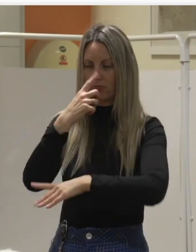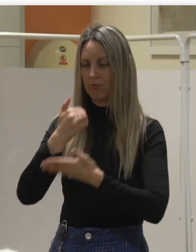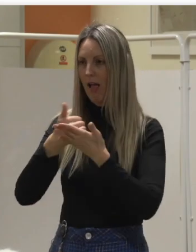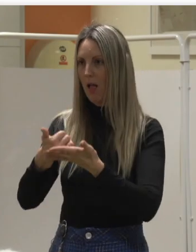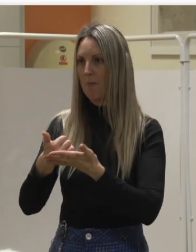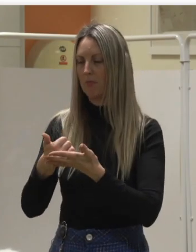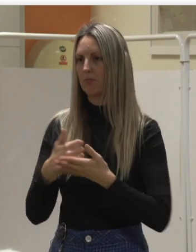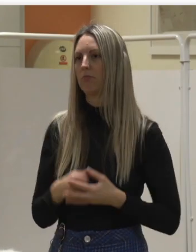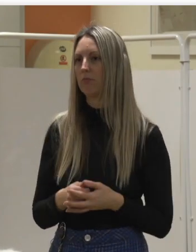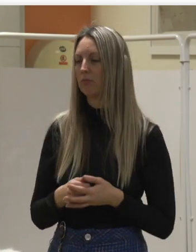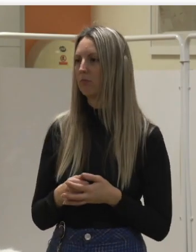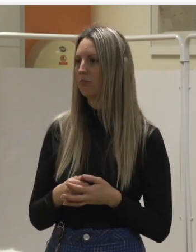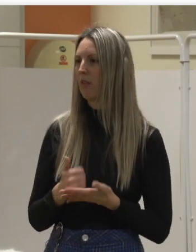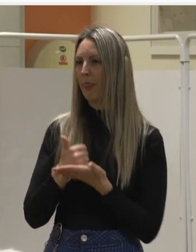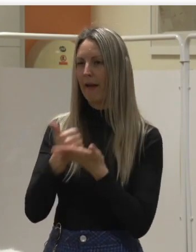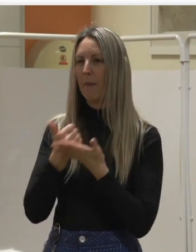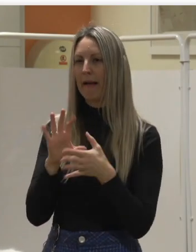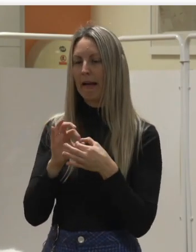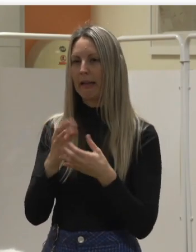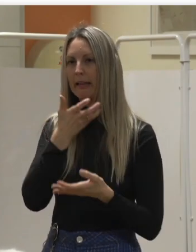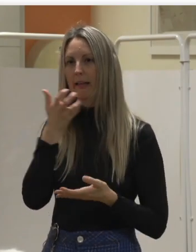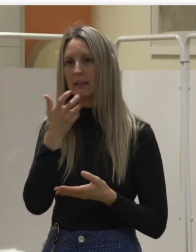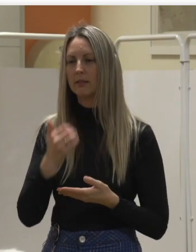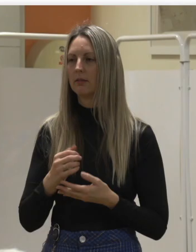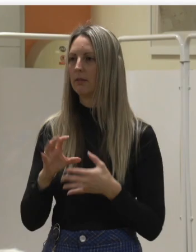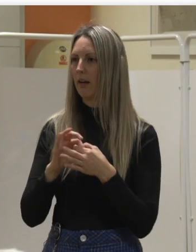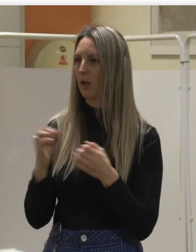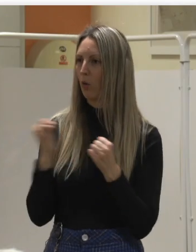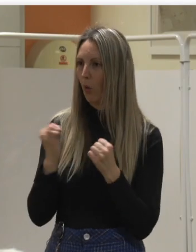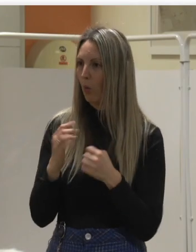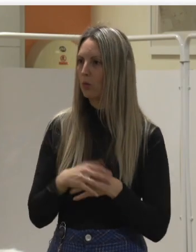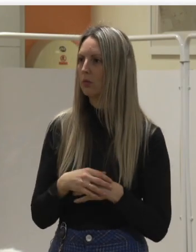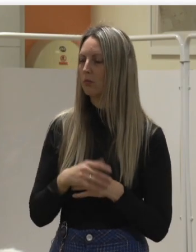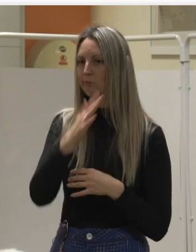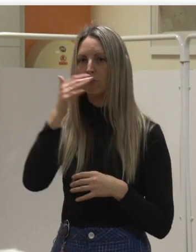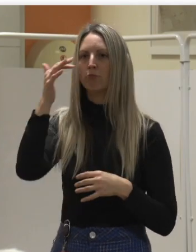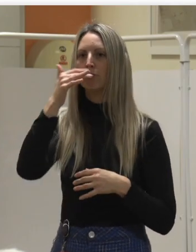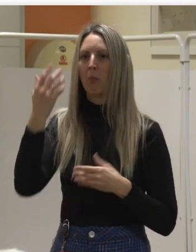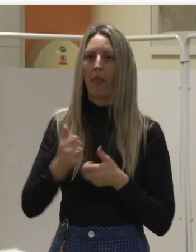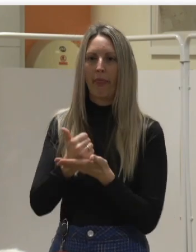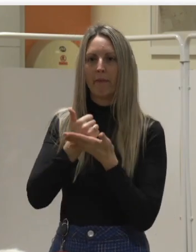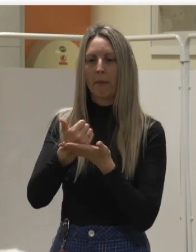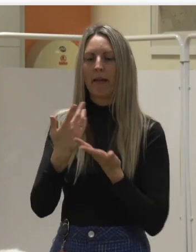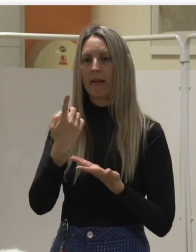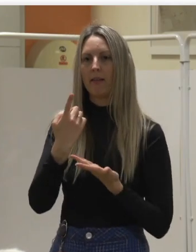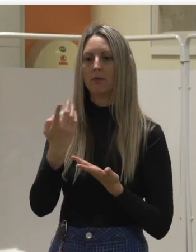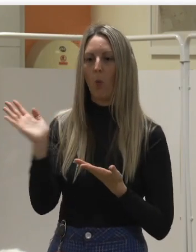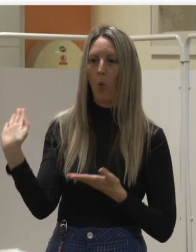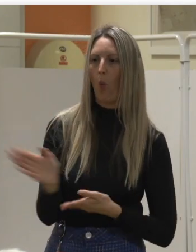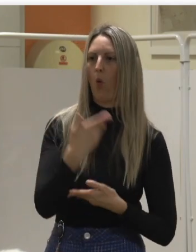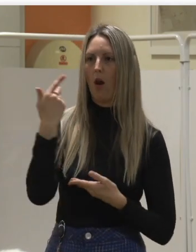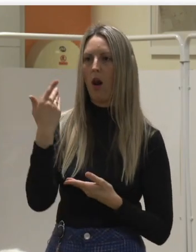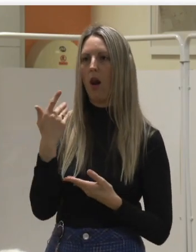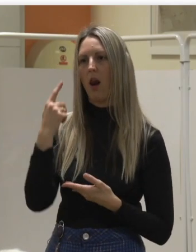thermal therapies is of benefit. People can also use aromatherapy. So whichever helps to calm the mind will